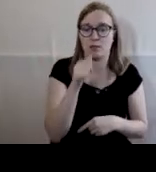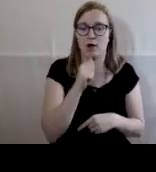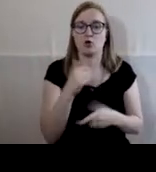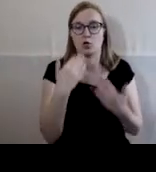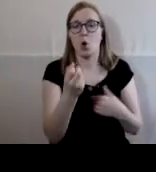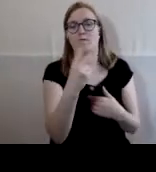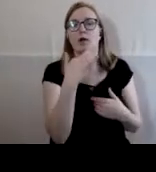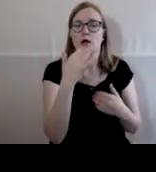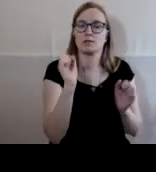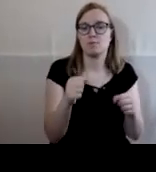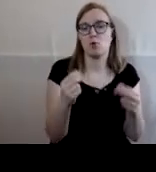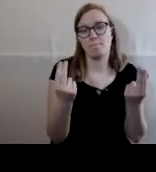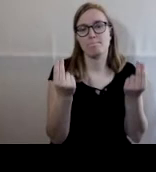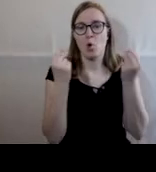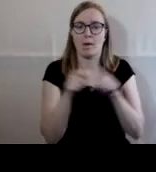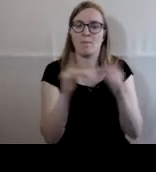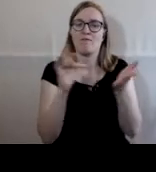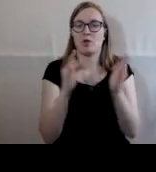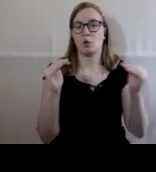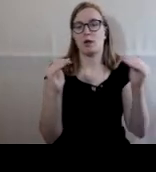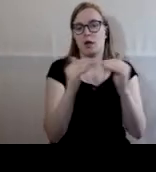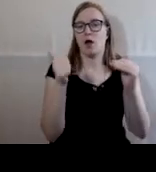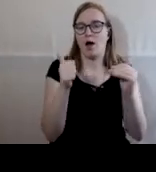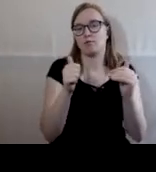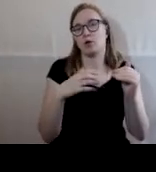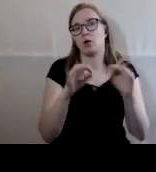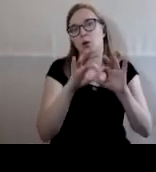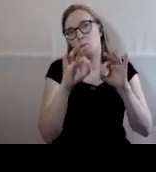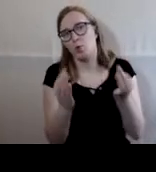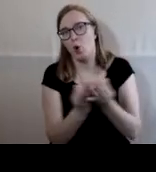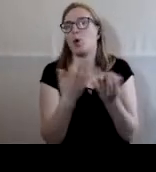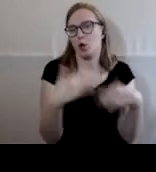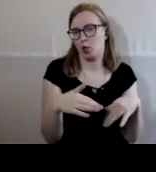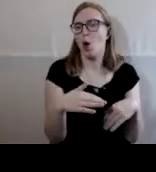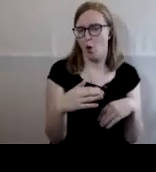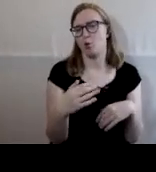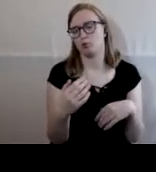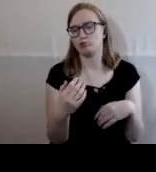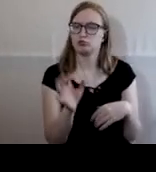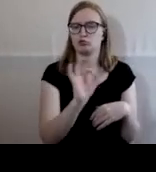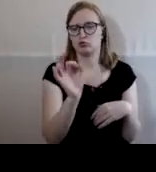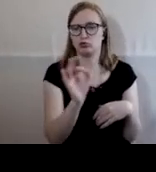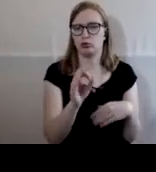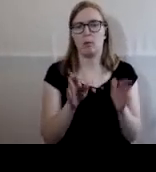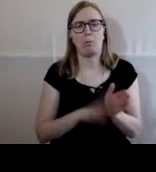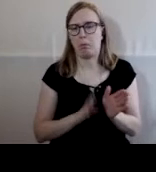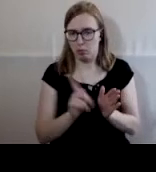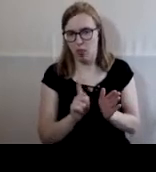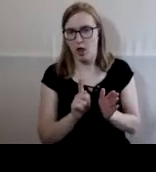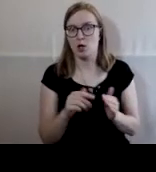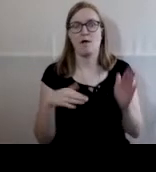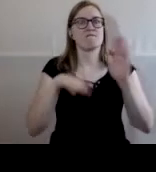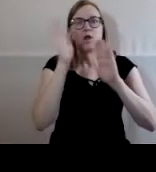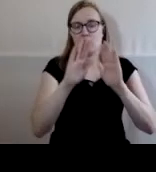a general science, natural science course. For the